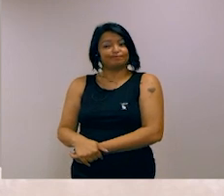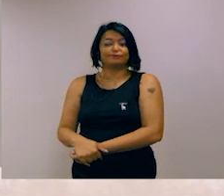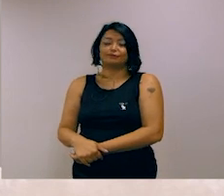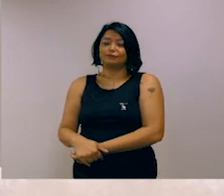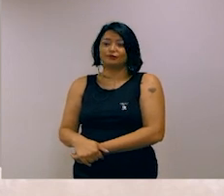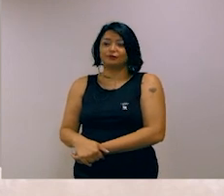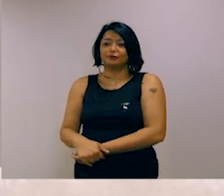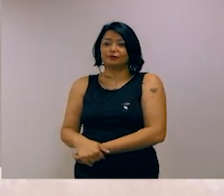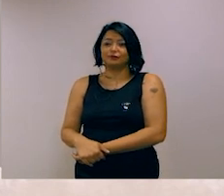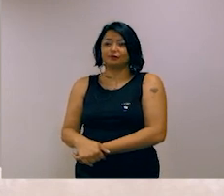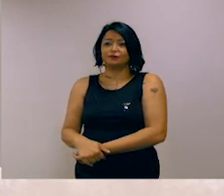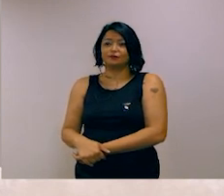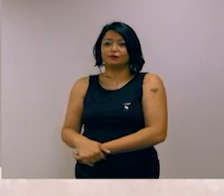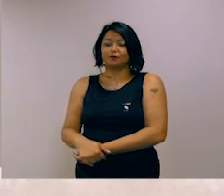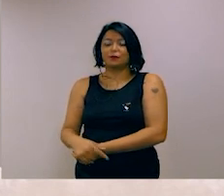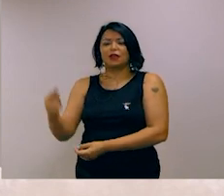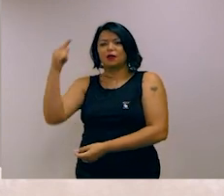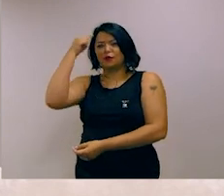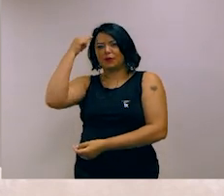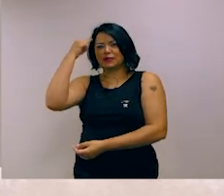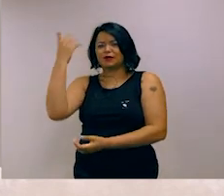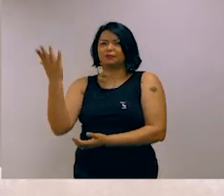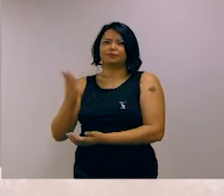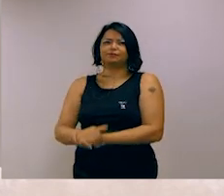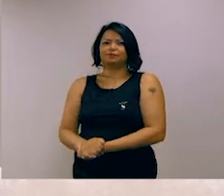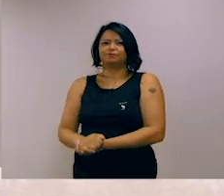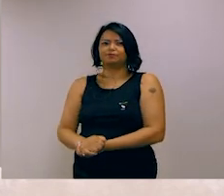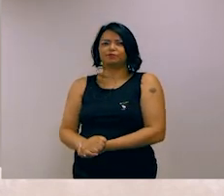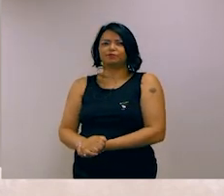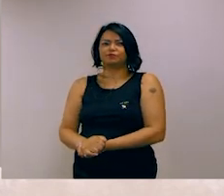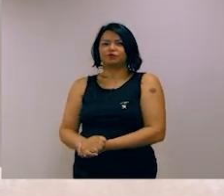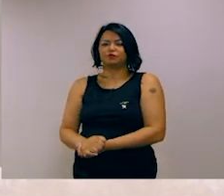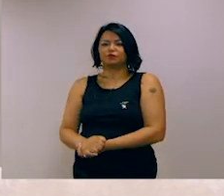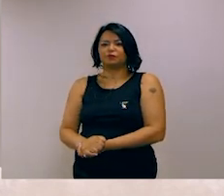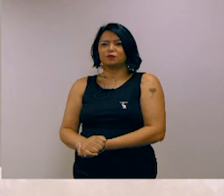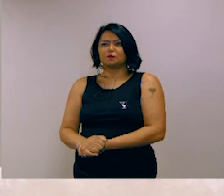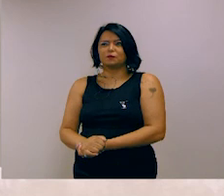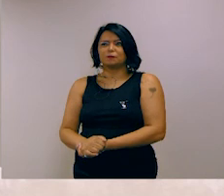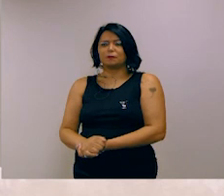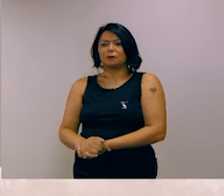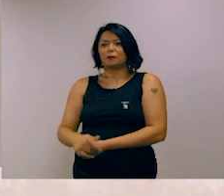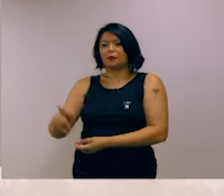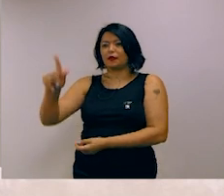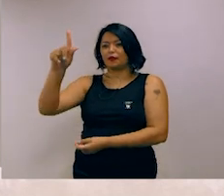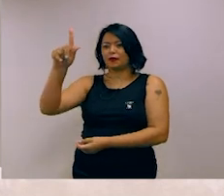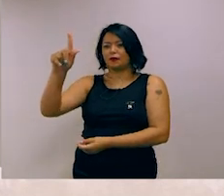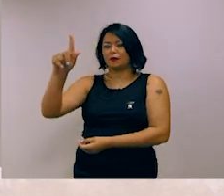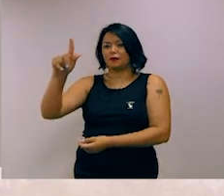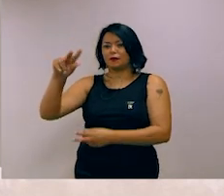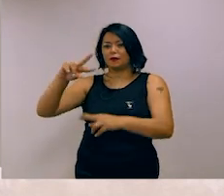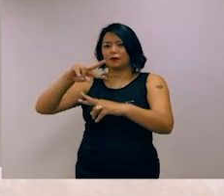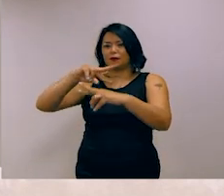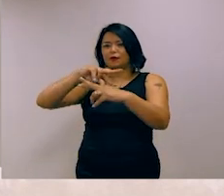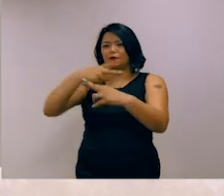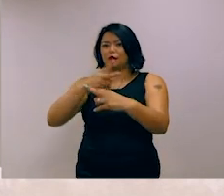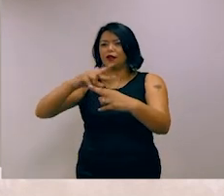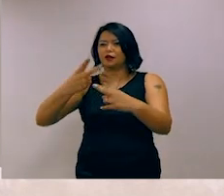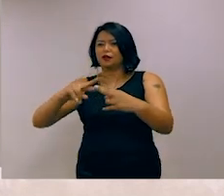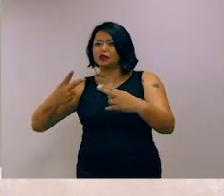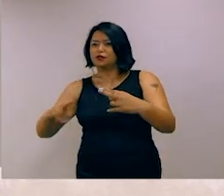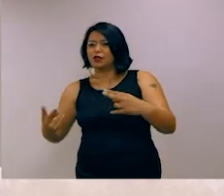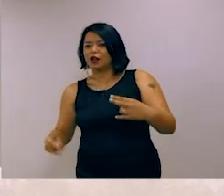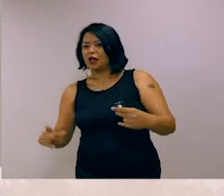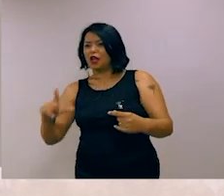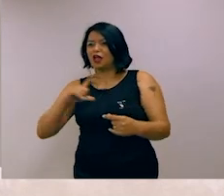think of, say, a certain gene that leads to more fat production and also to